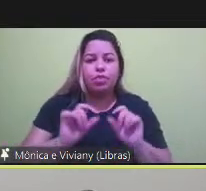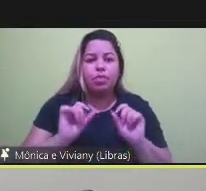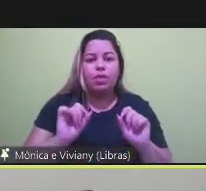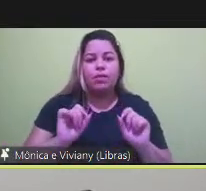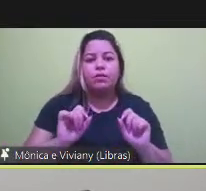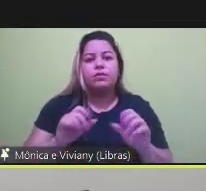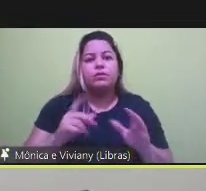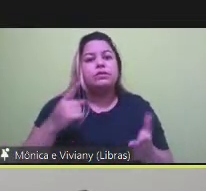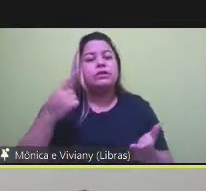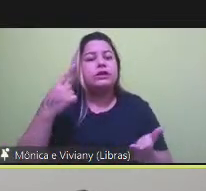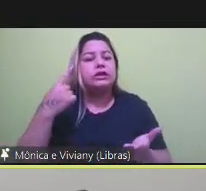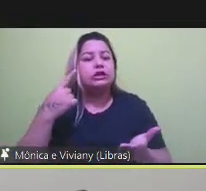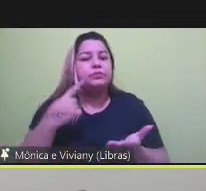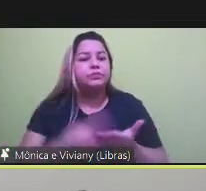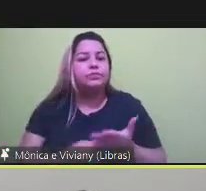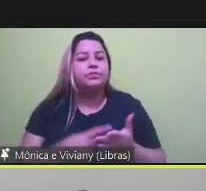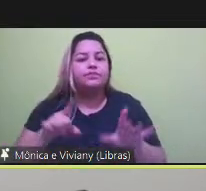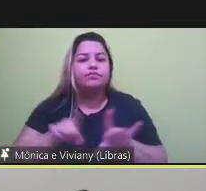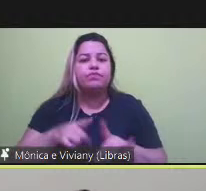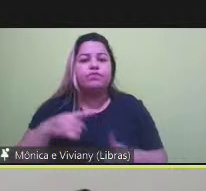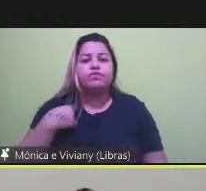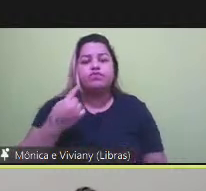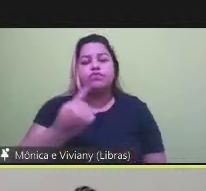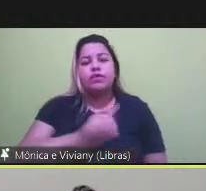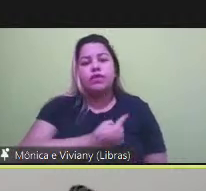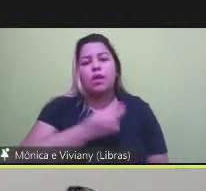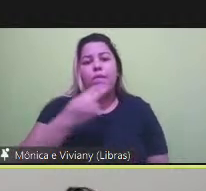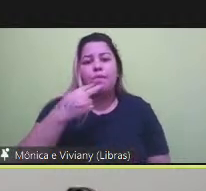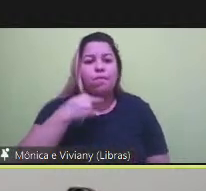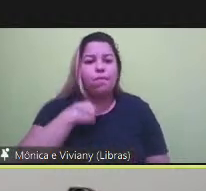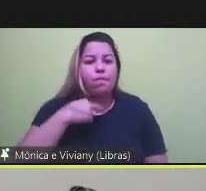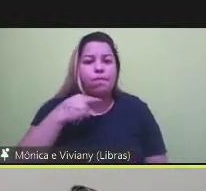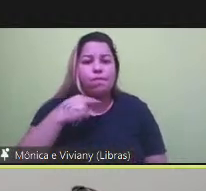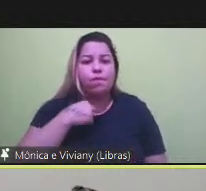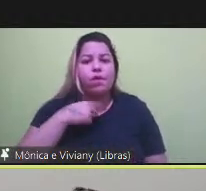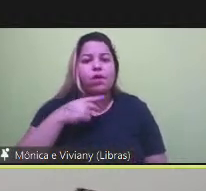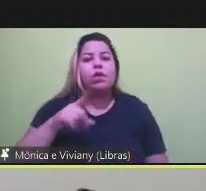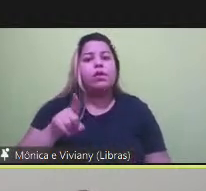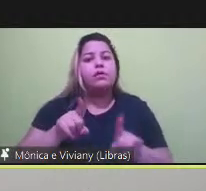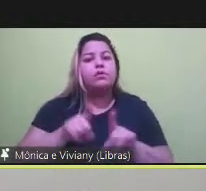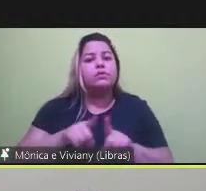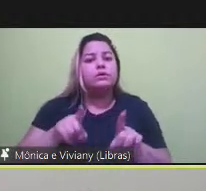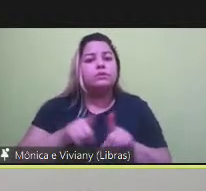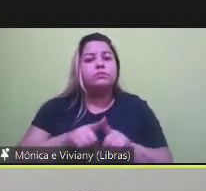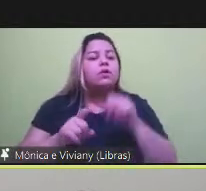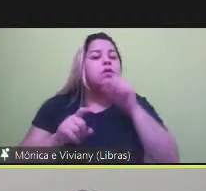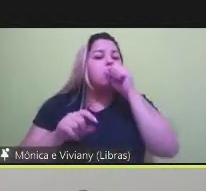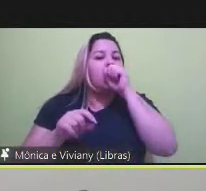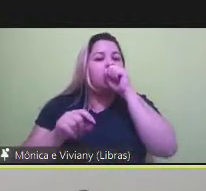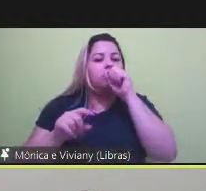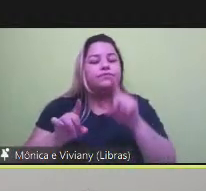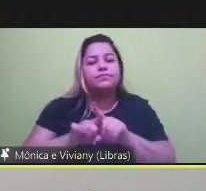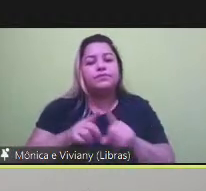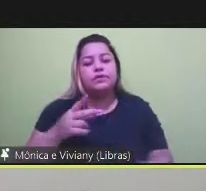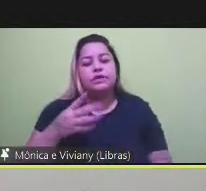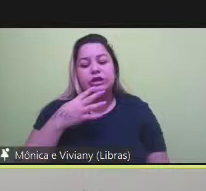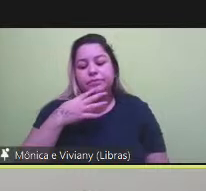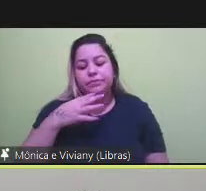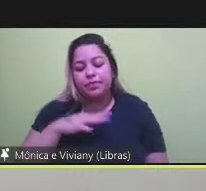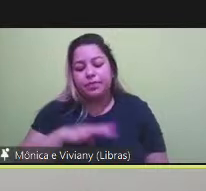do the sensibilization of the population, because we cannot think to do the sensibilization if we do not know